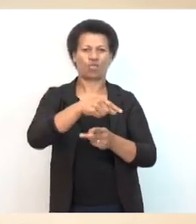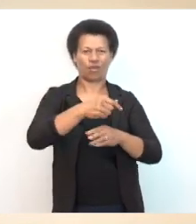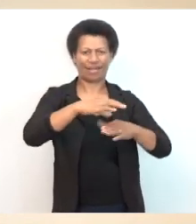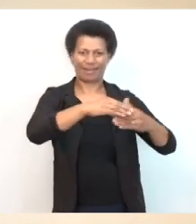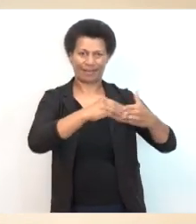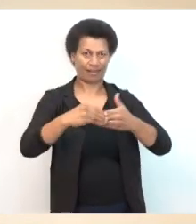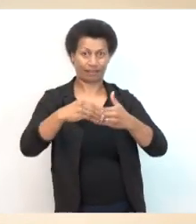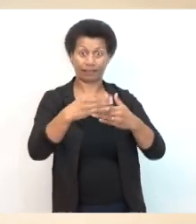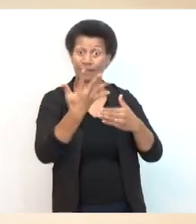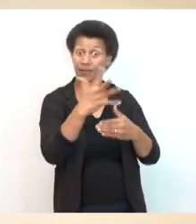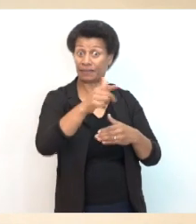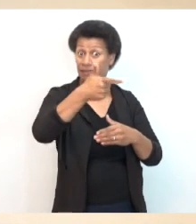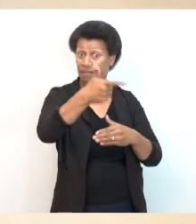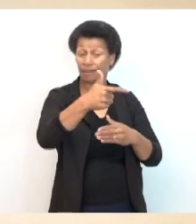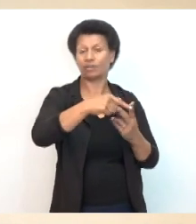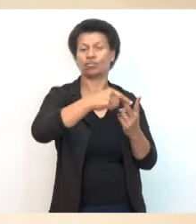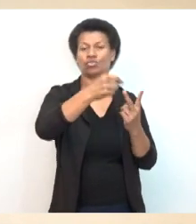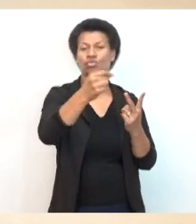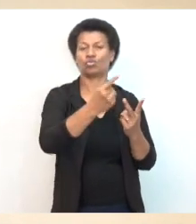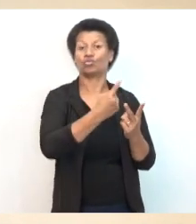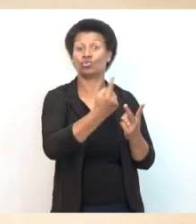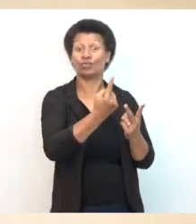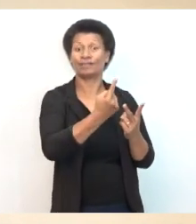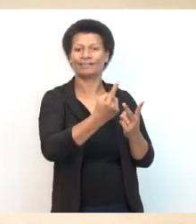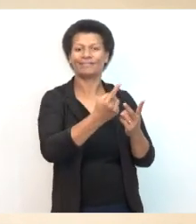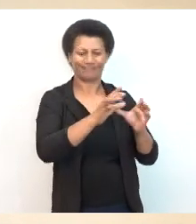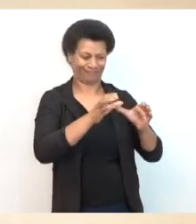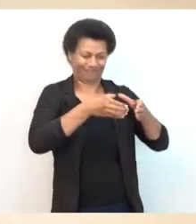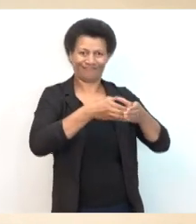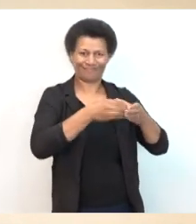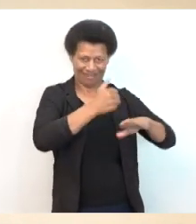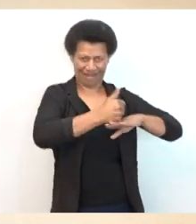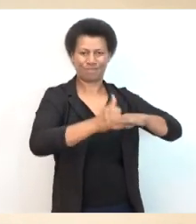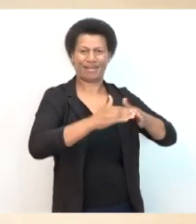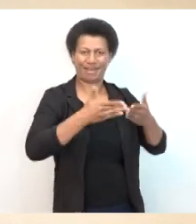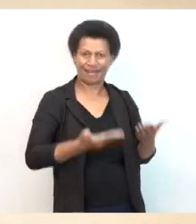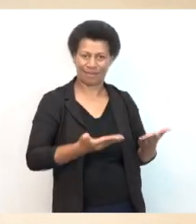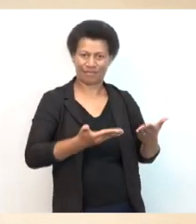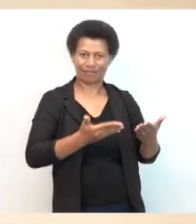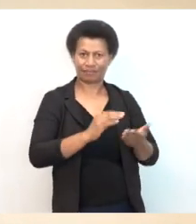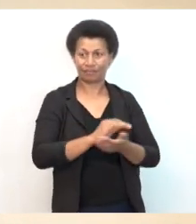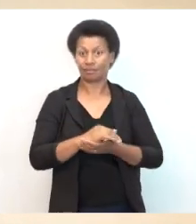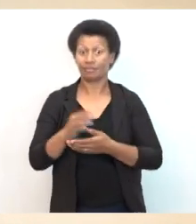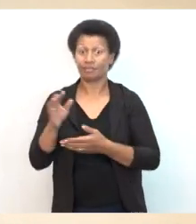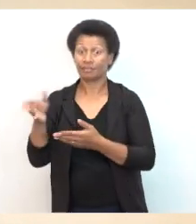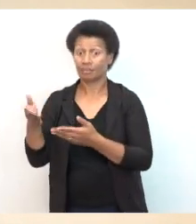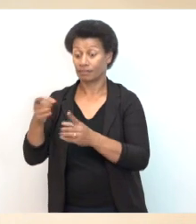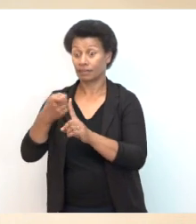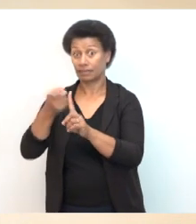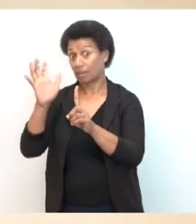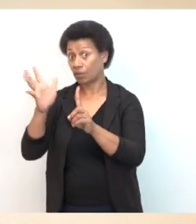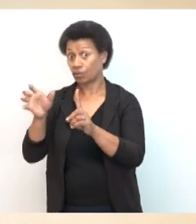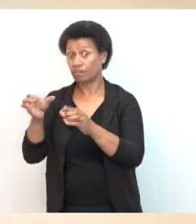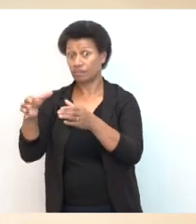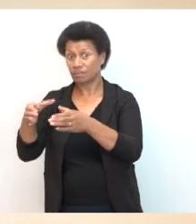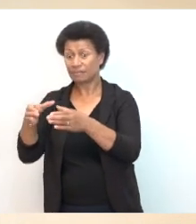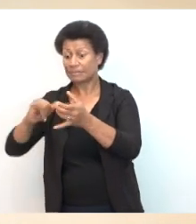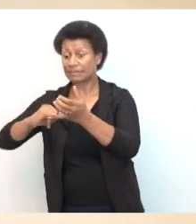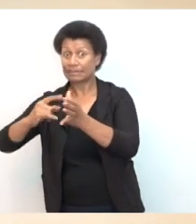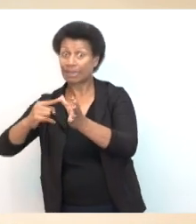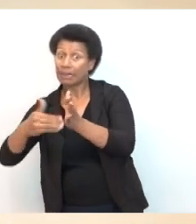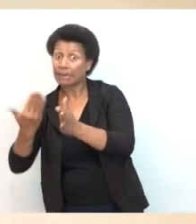voters choose the opposition parties. Mr. Kayum mentioned that the meeting of the FFP caucus on Saturday discussed